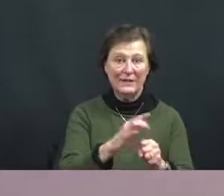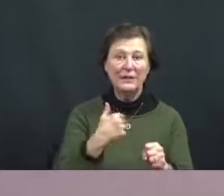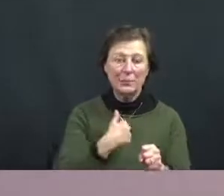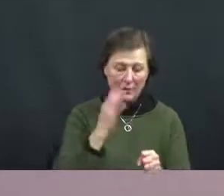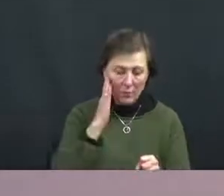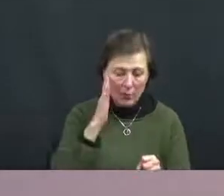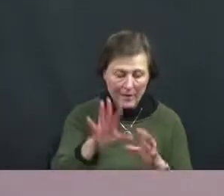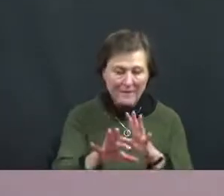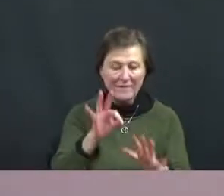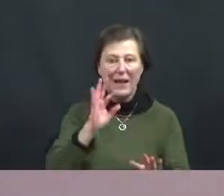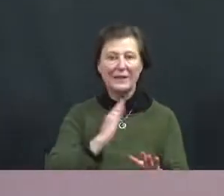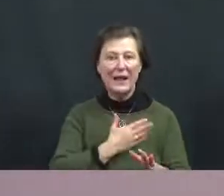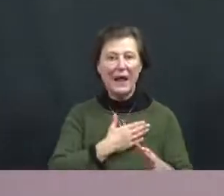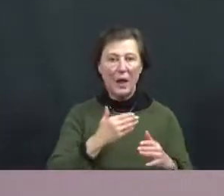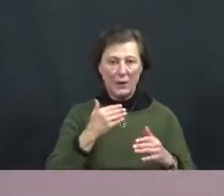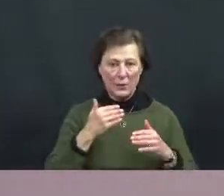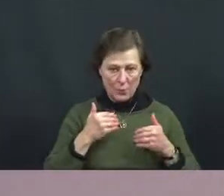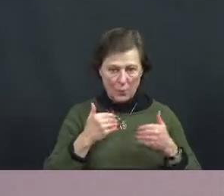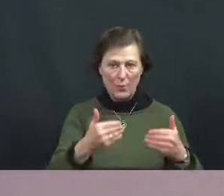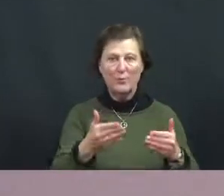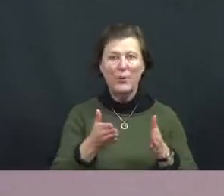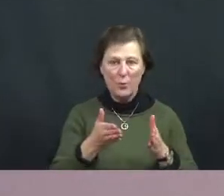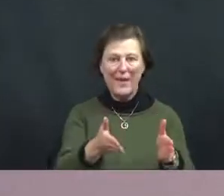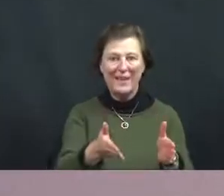way. We will find our way.